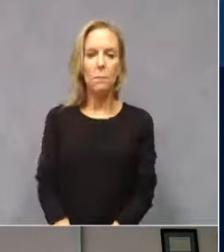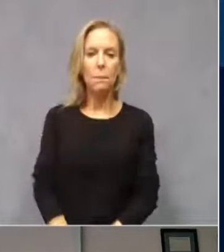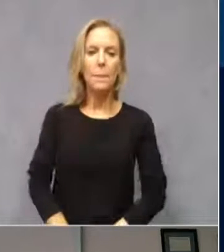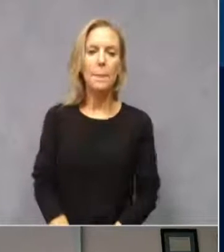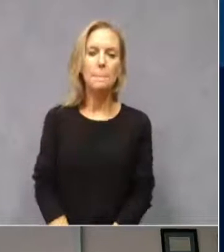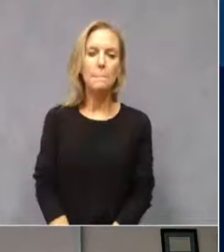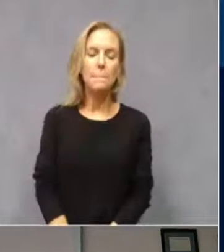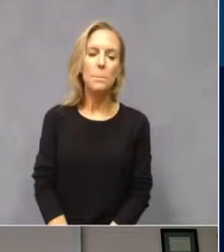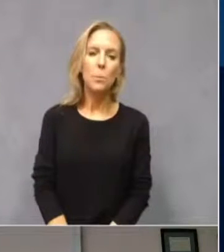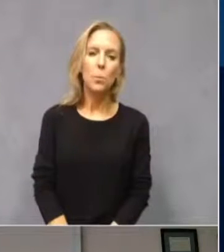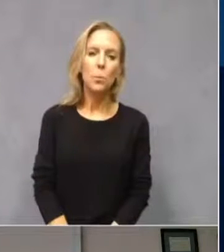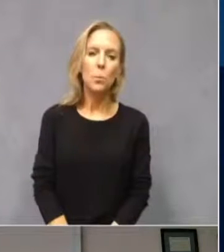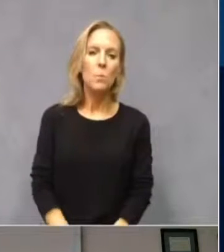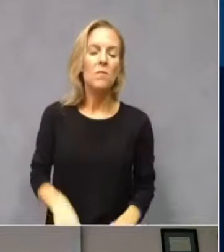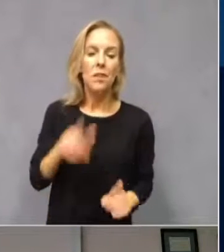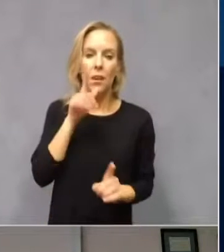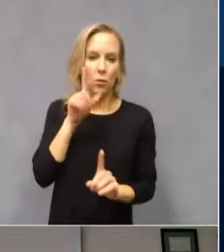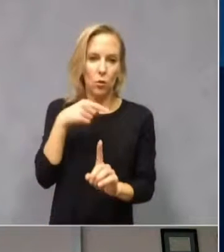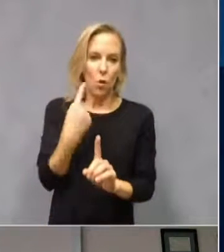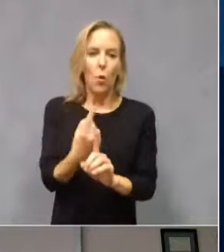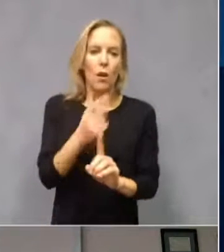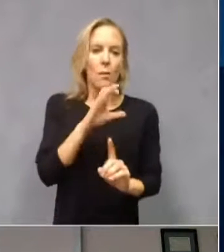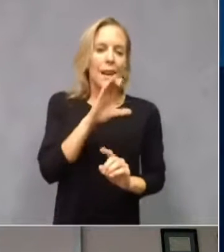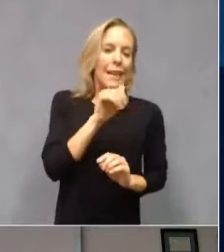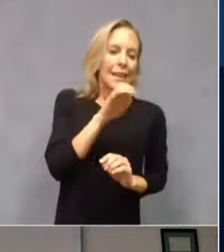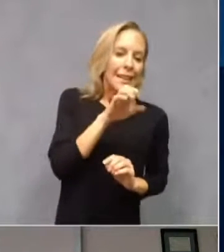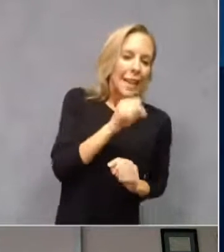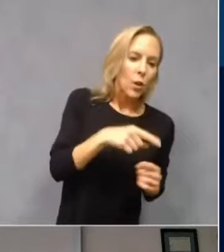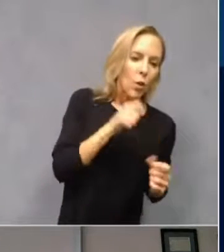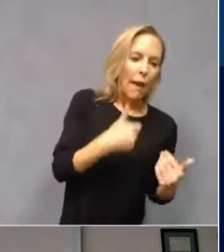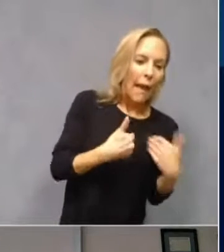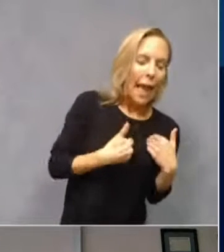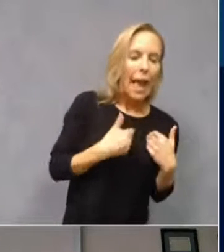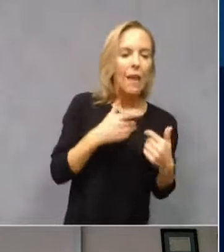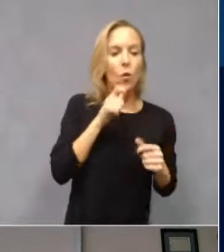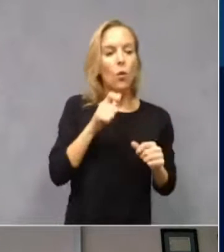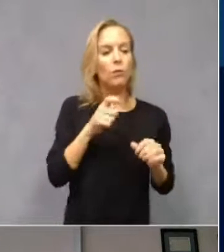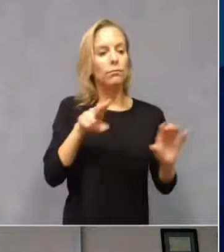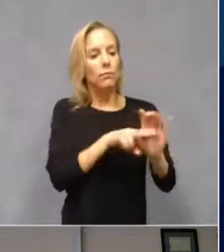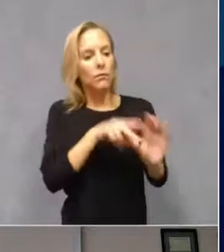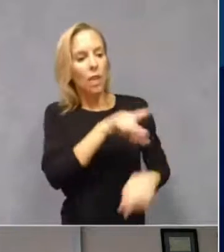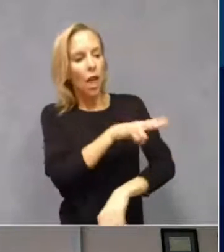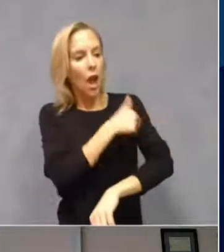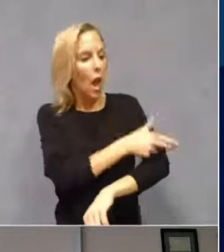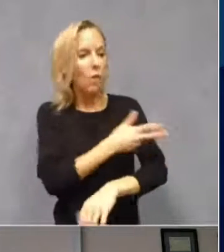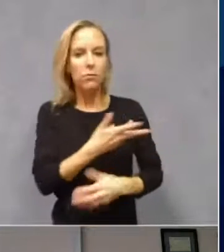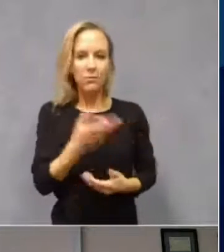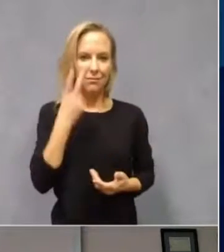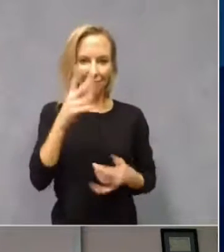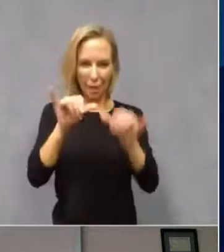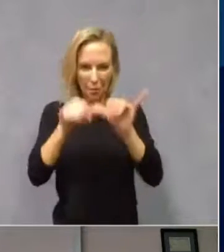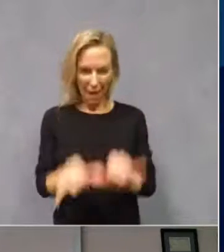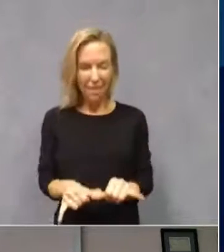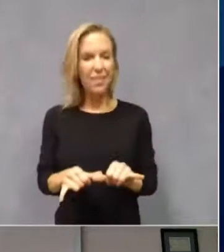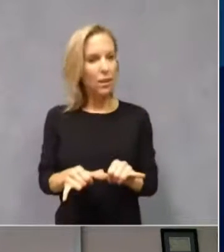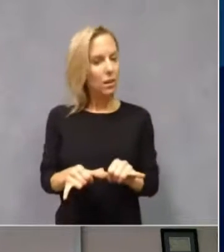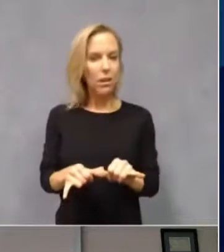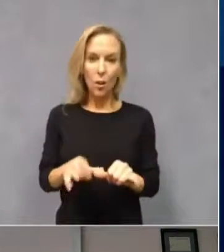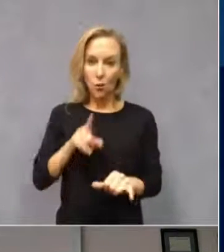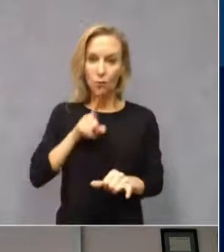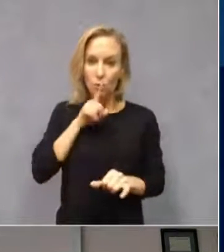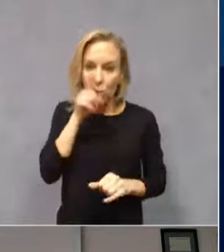And it's not just about cases. It's not just about hospital admissions. All those metrics lead to real people losing their